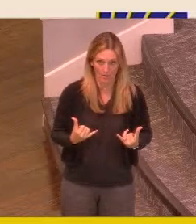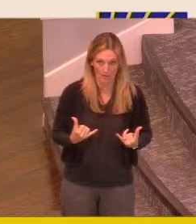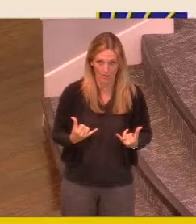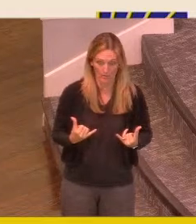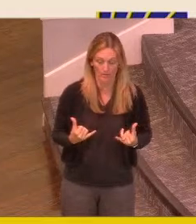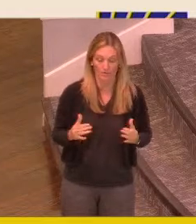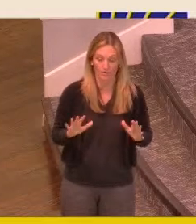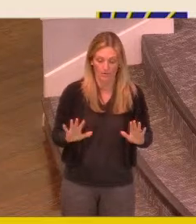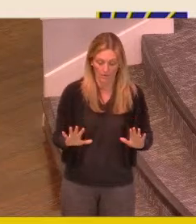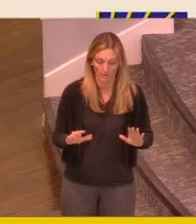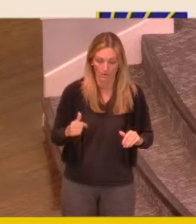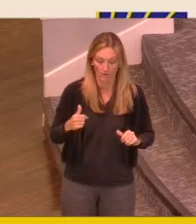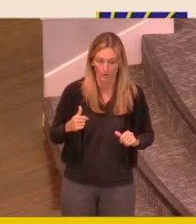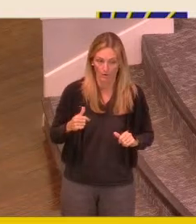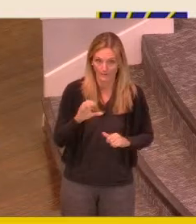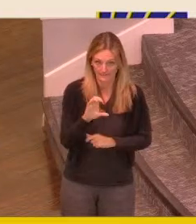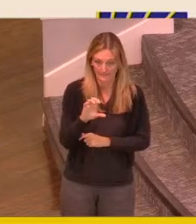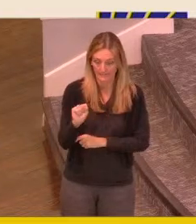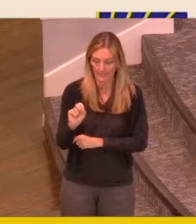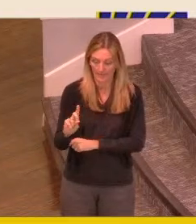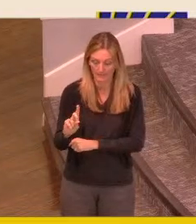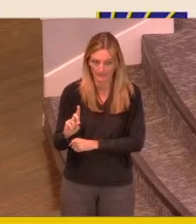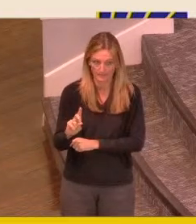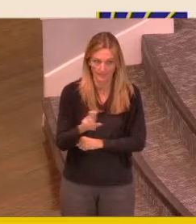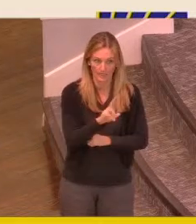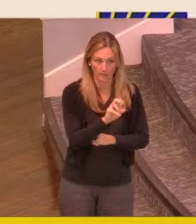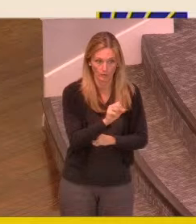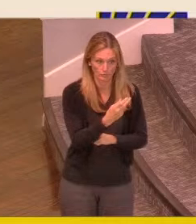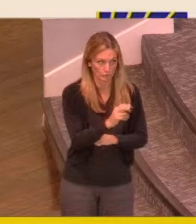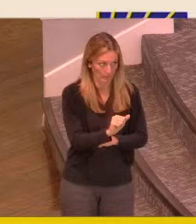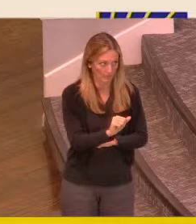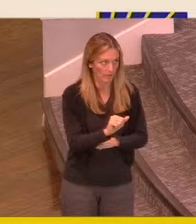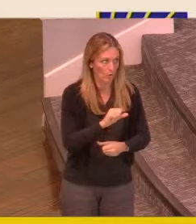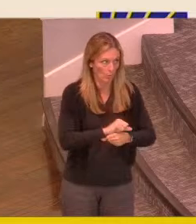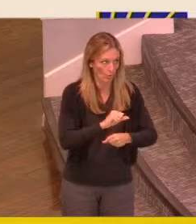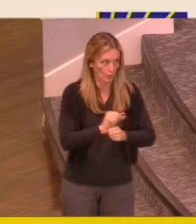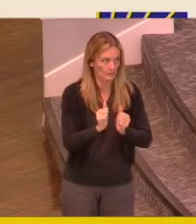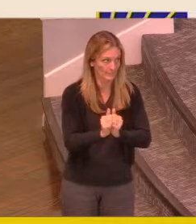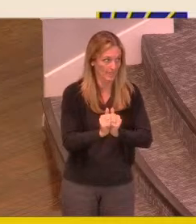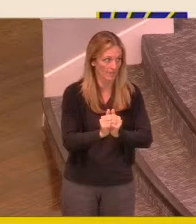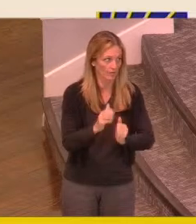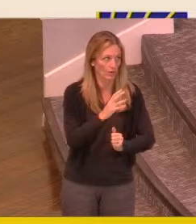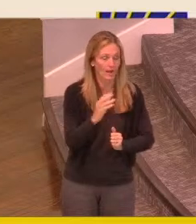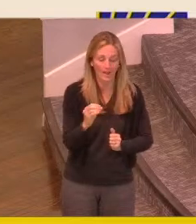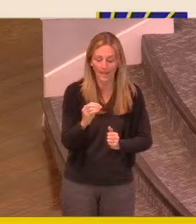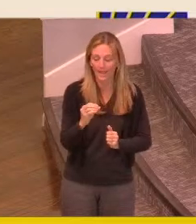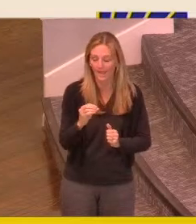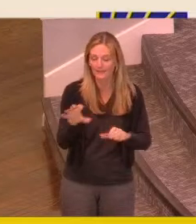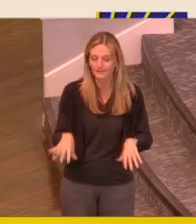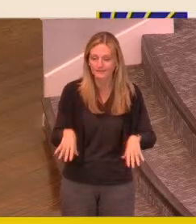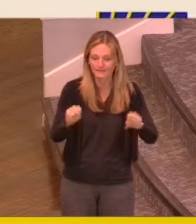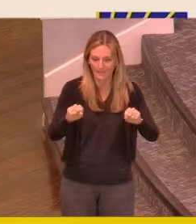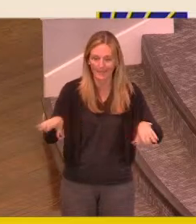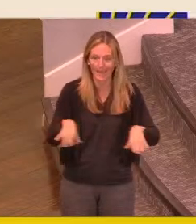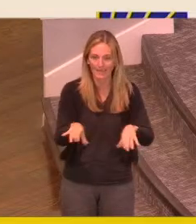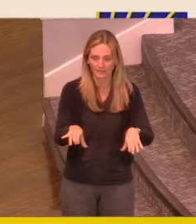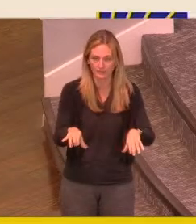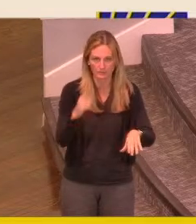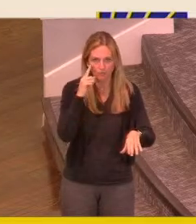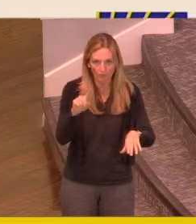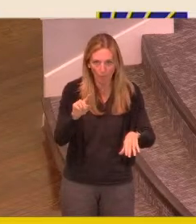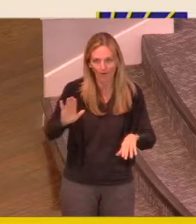phase of CCSD and USHCA working together and taking actions based on these